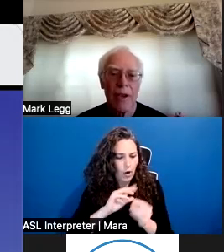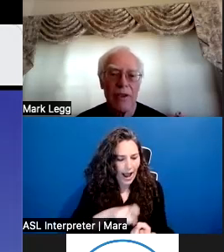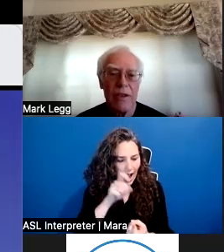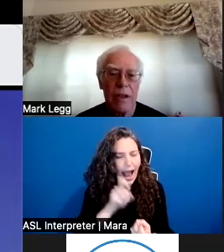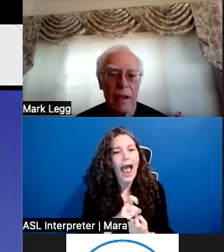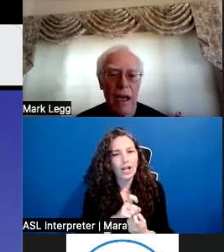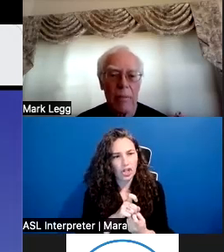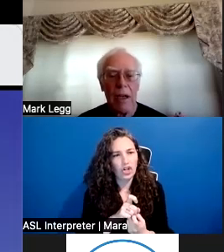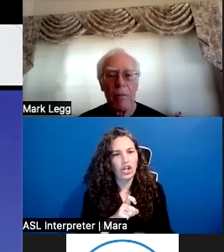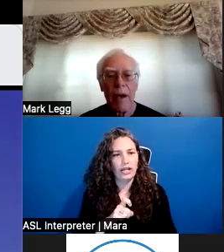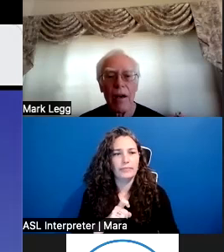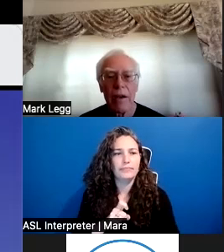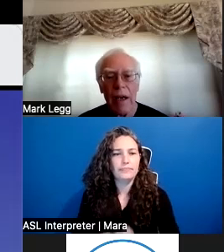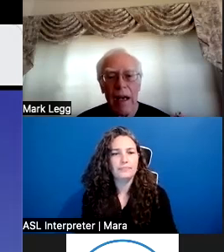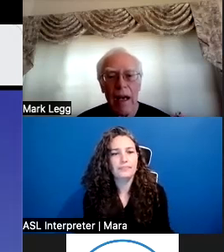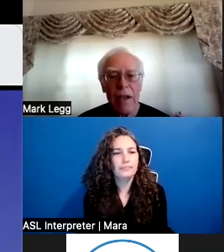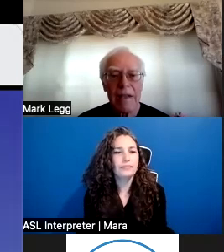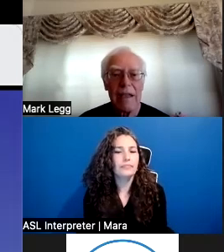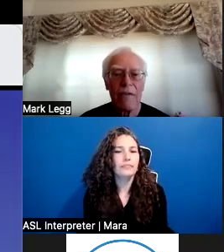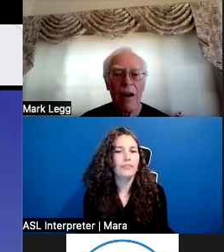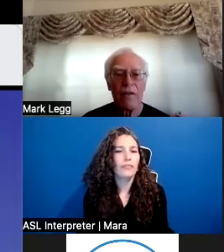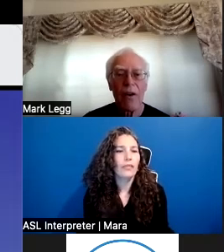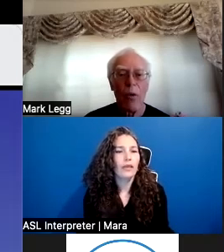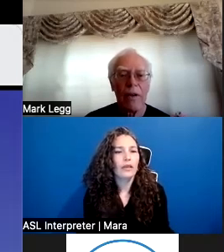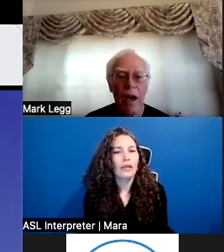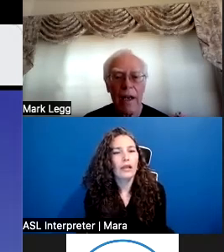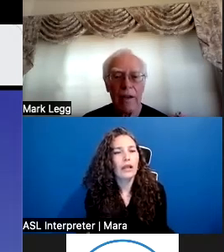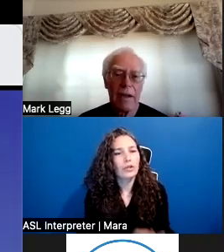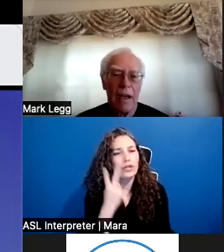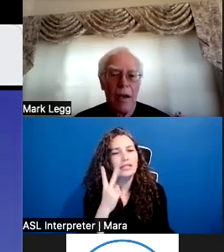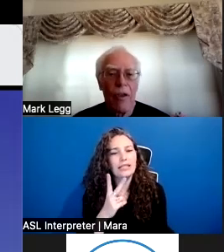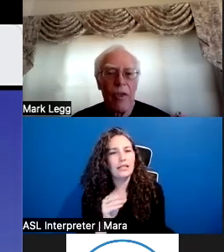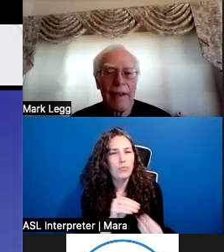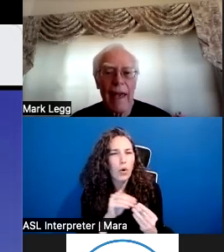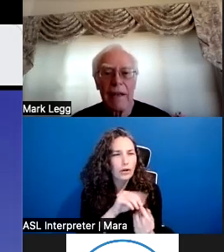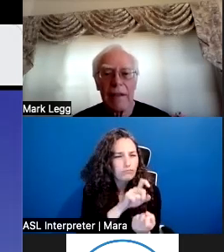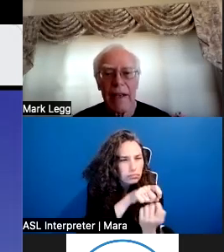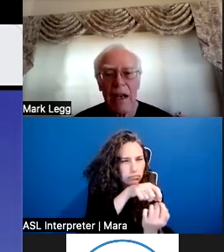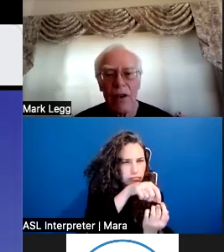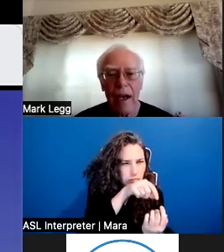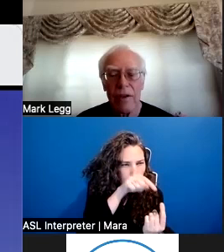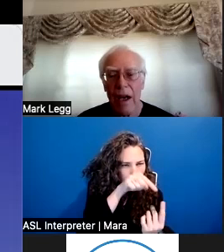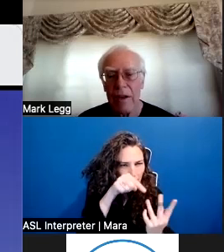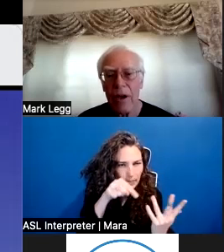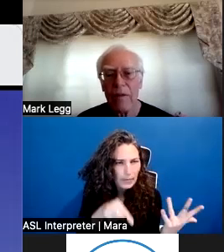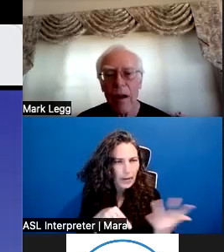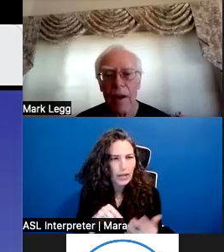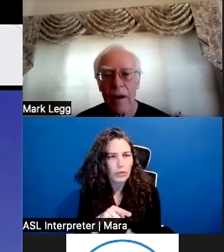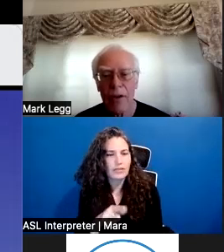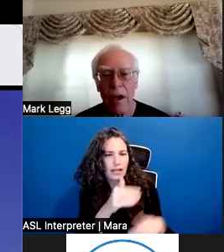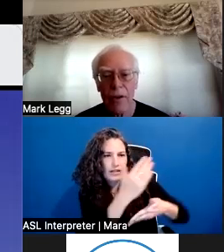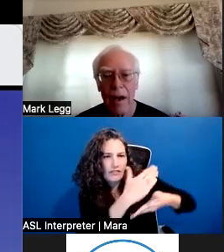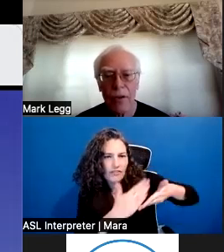more precise and you can compare them. And you can see the faults very well defined. With the San Andreas, you've got the Imperial